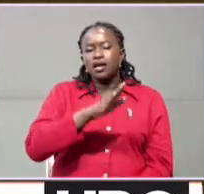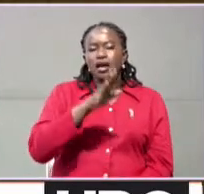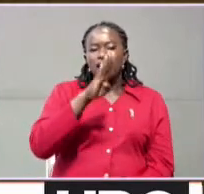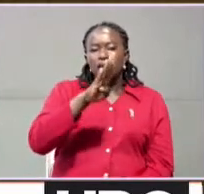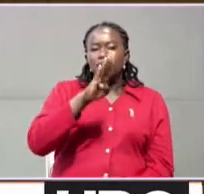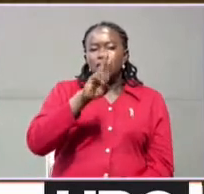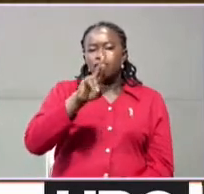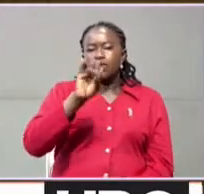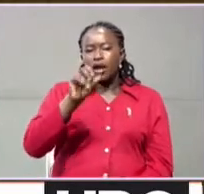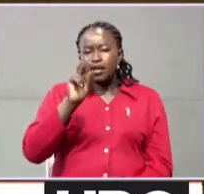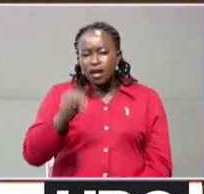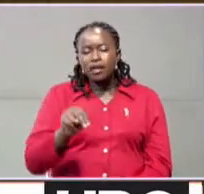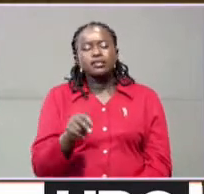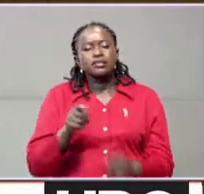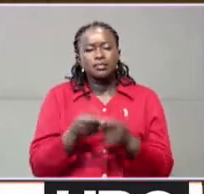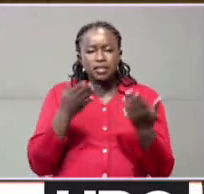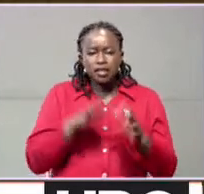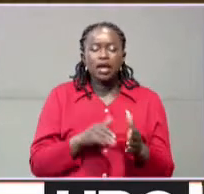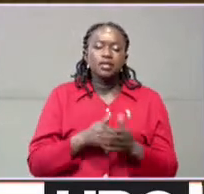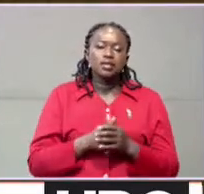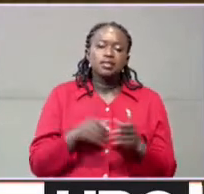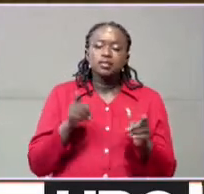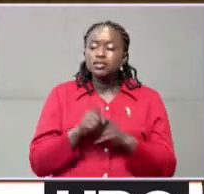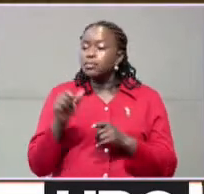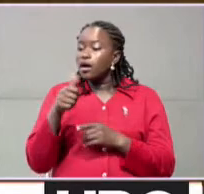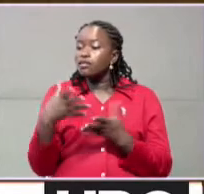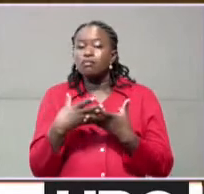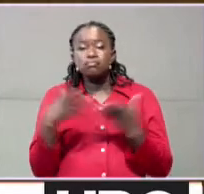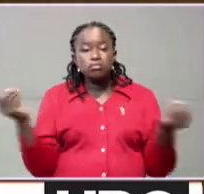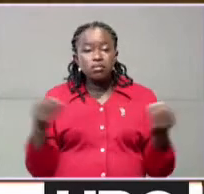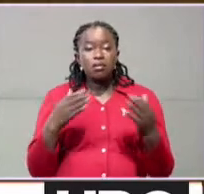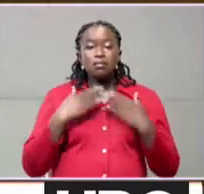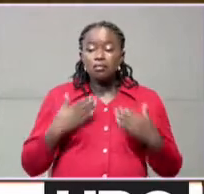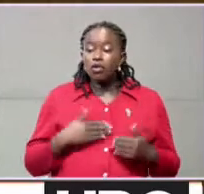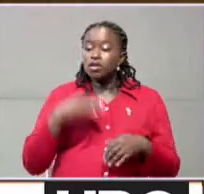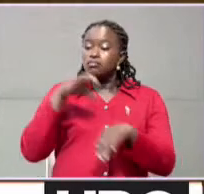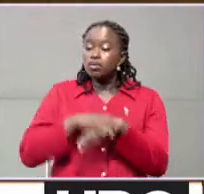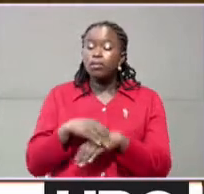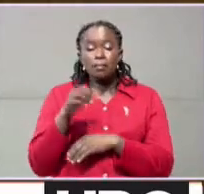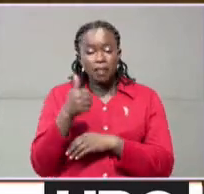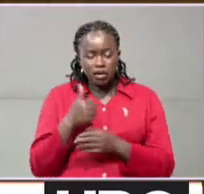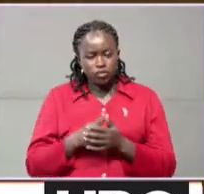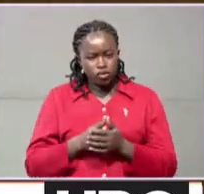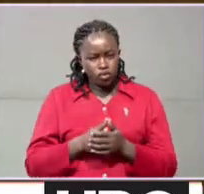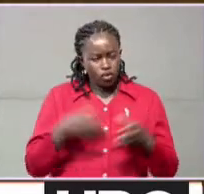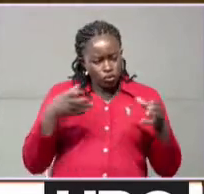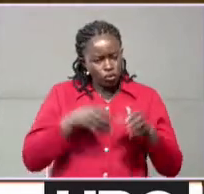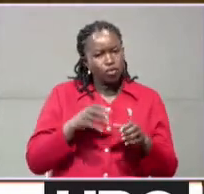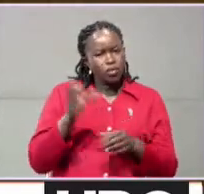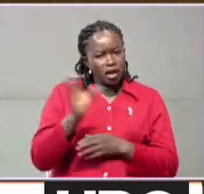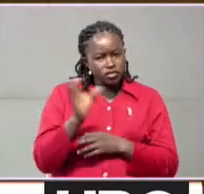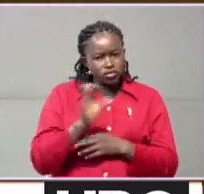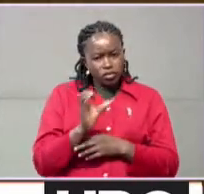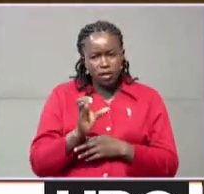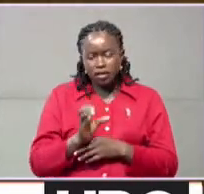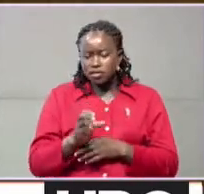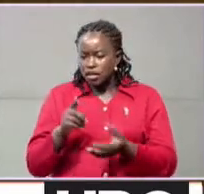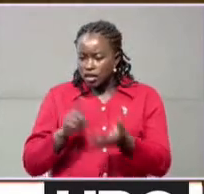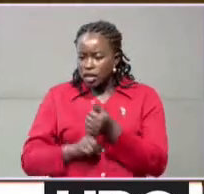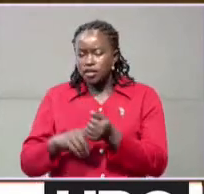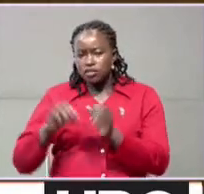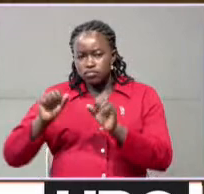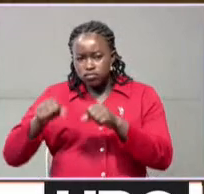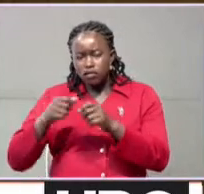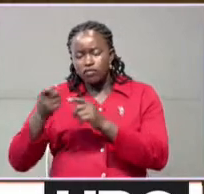oscar crypto who disappeared to death we've never phoned the body these customers pick borders from the ugandan side close to